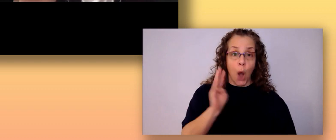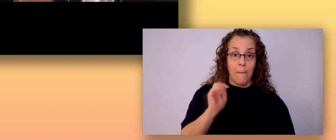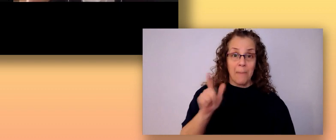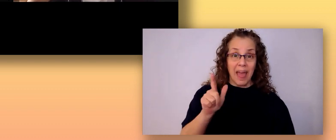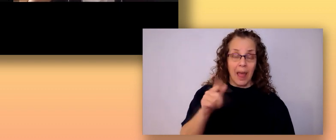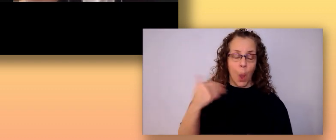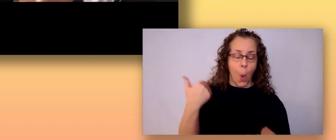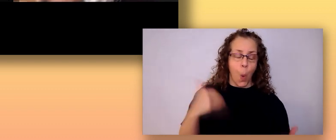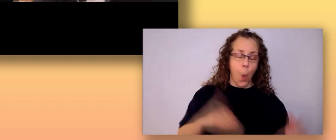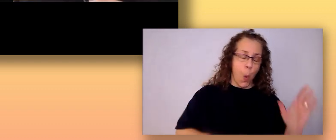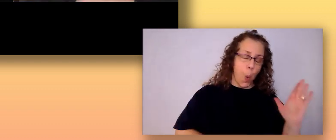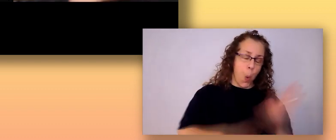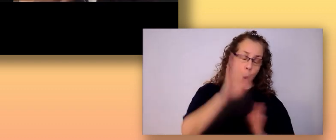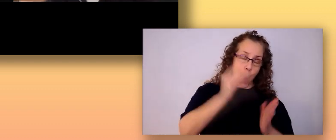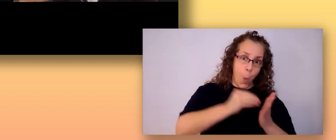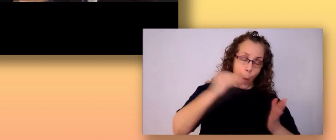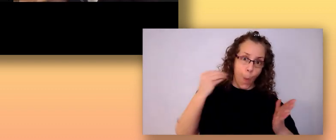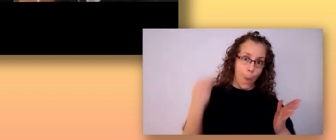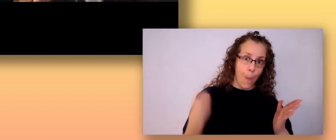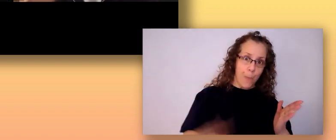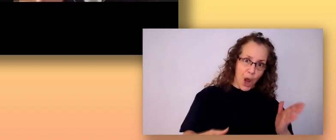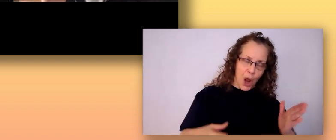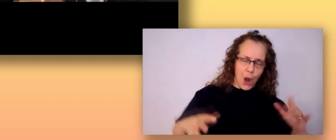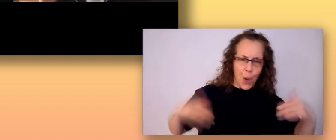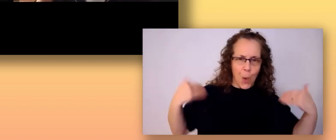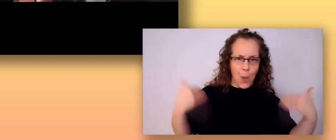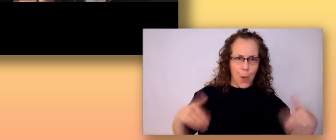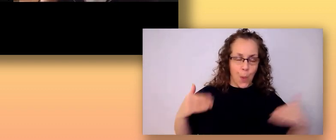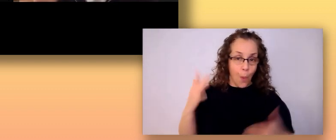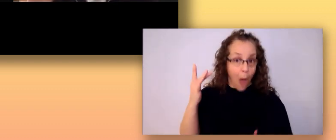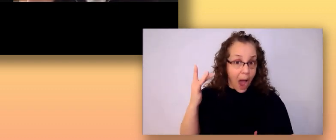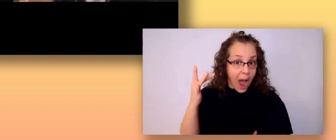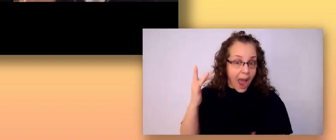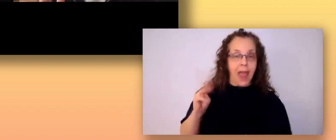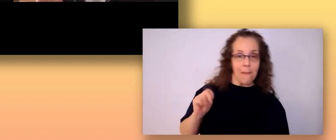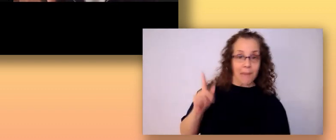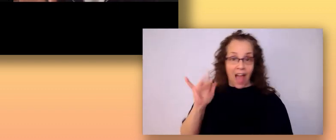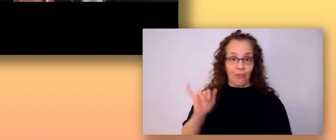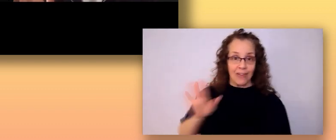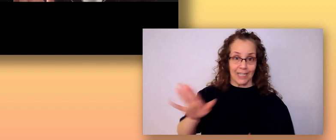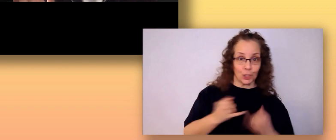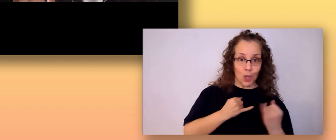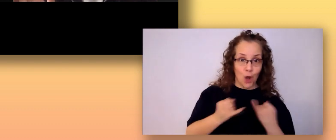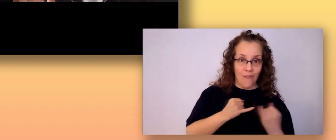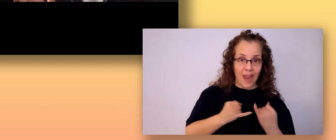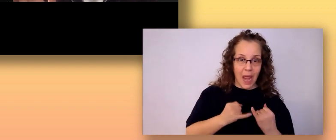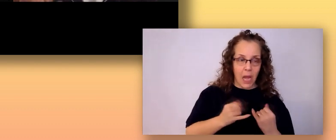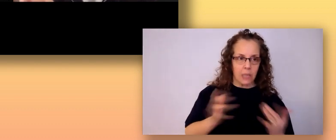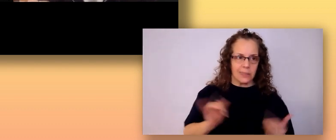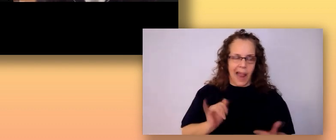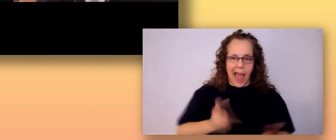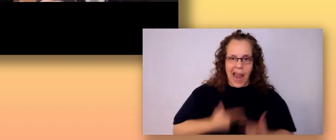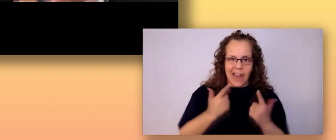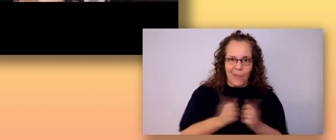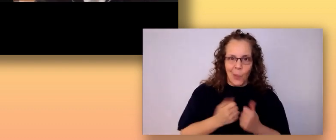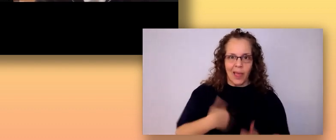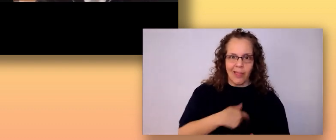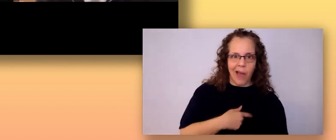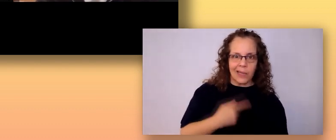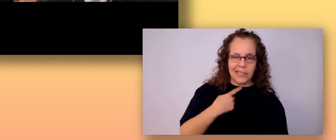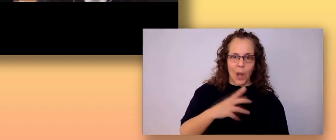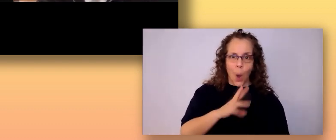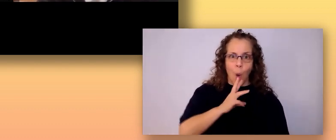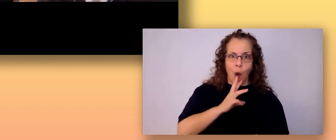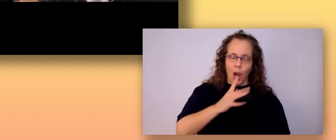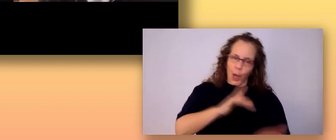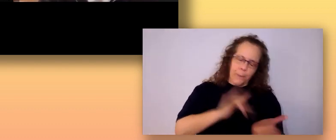literally through the roof. Insane amount, all because Mallory is basically like living with us now, and she uses a crazy amount